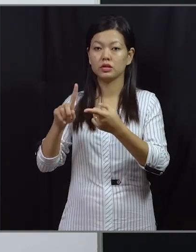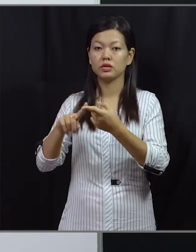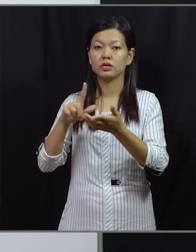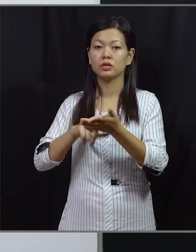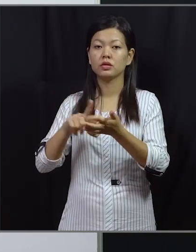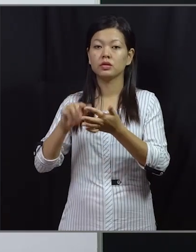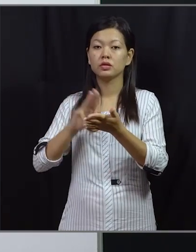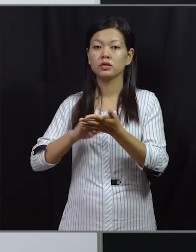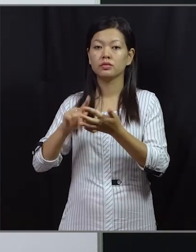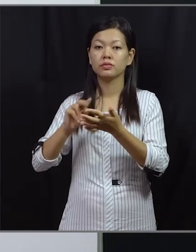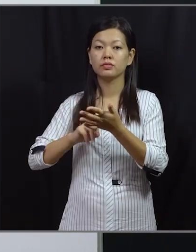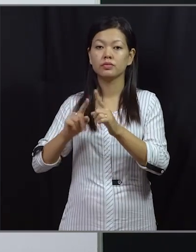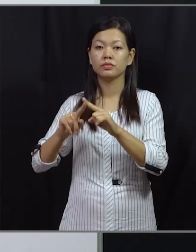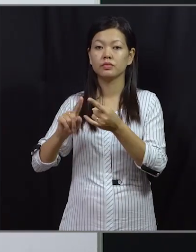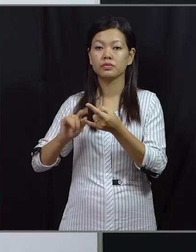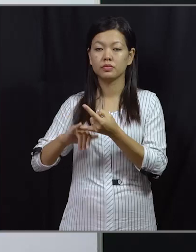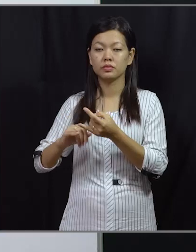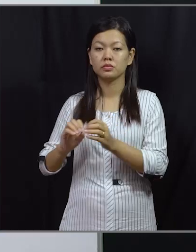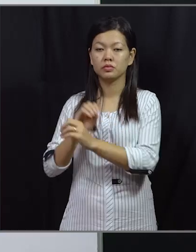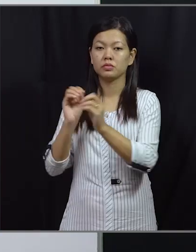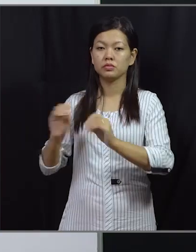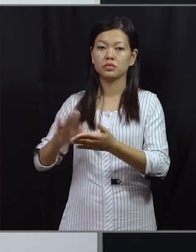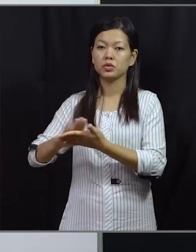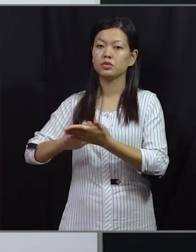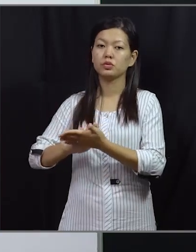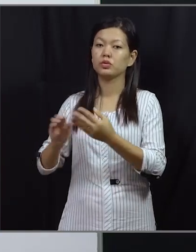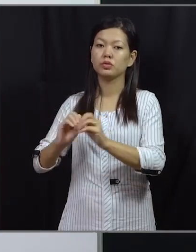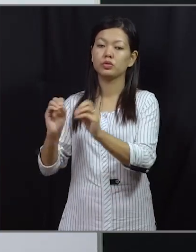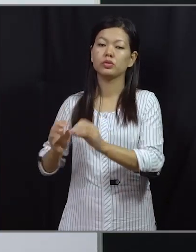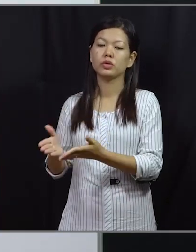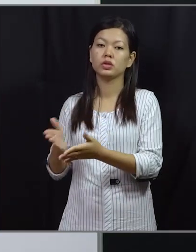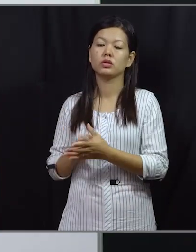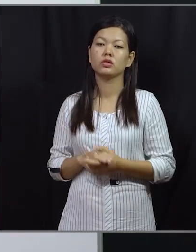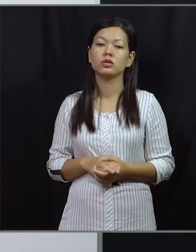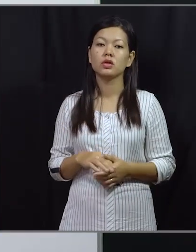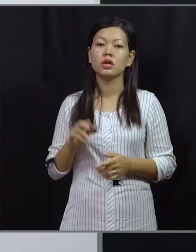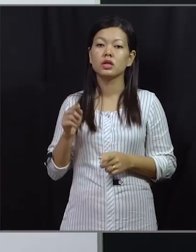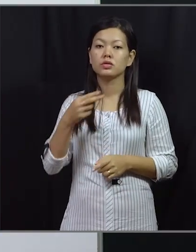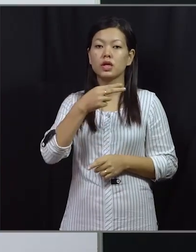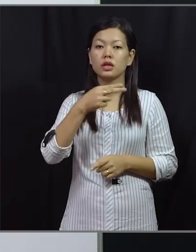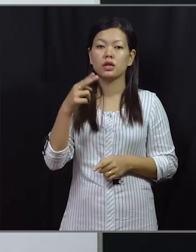does not contain any element, so is called an empty set,